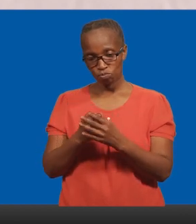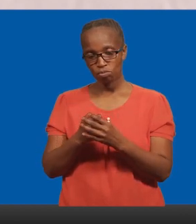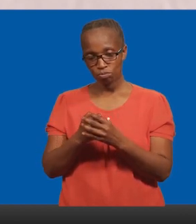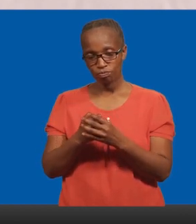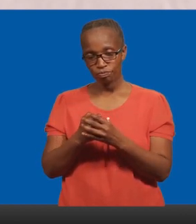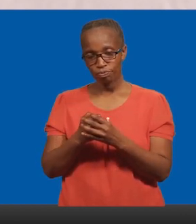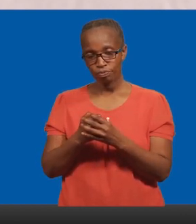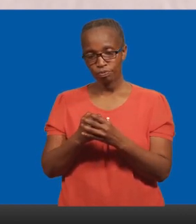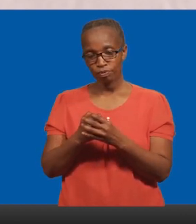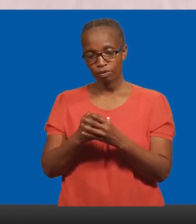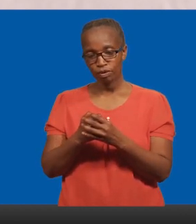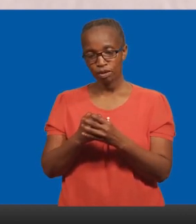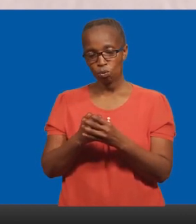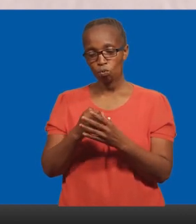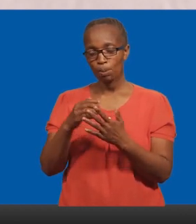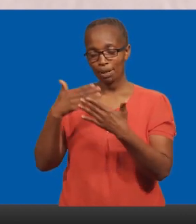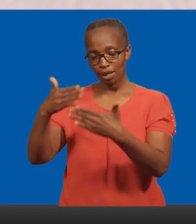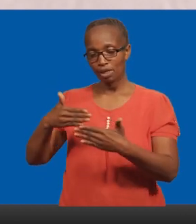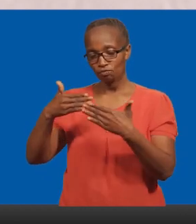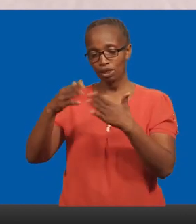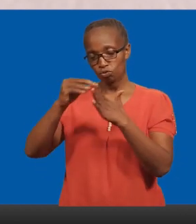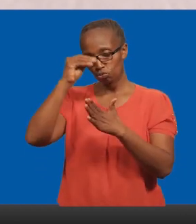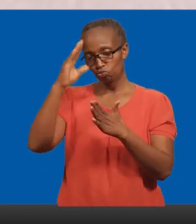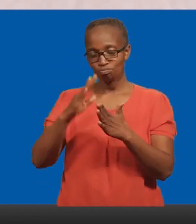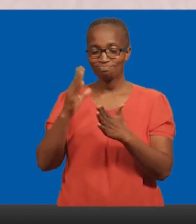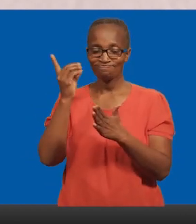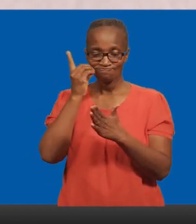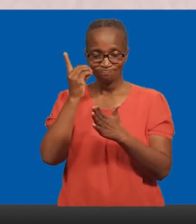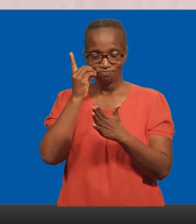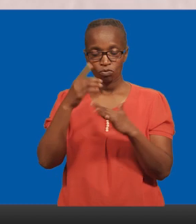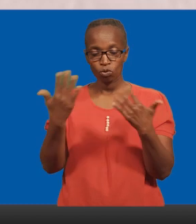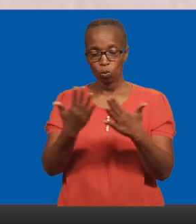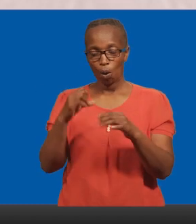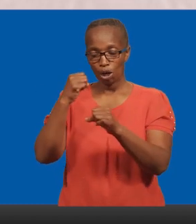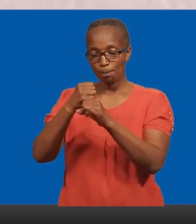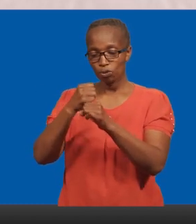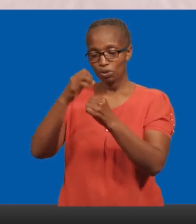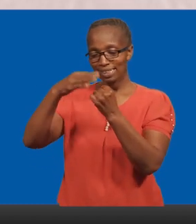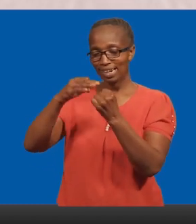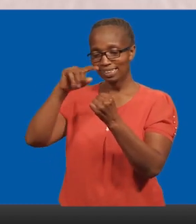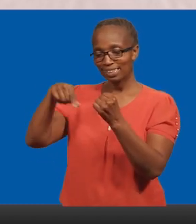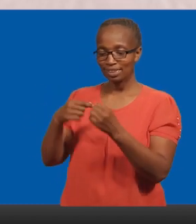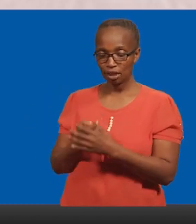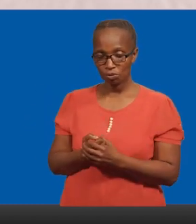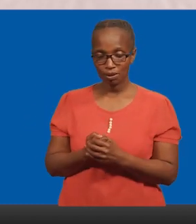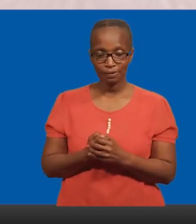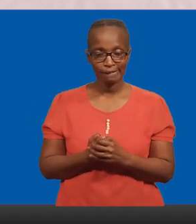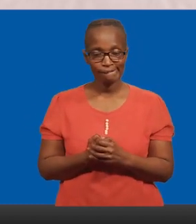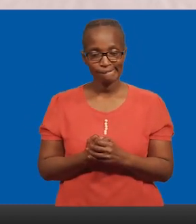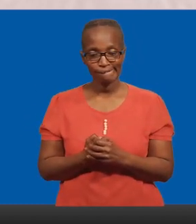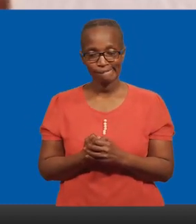21,692, and also we've embarked on student hostels, where we are going to do 8,000